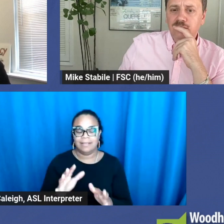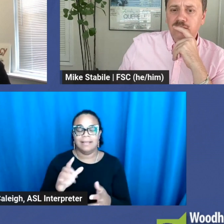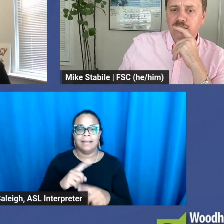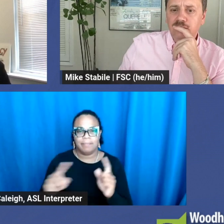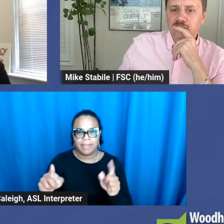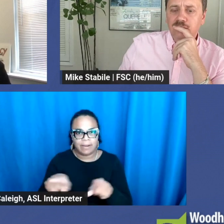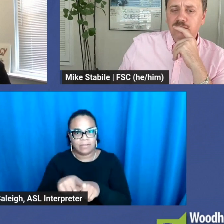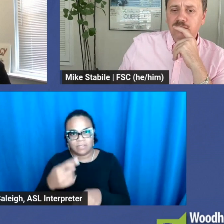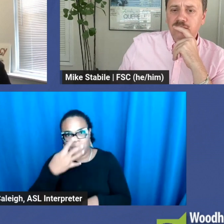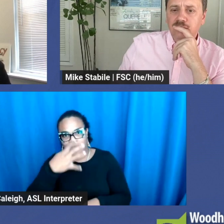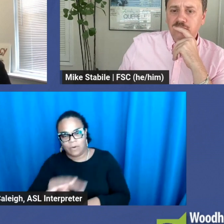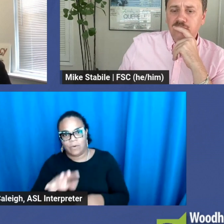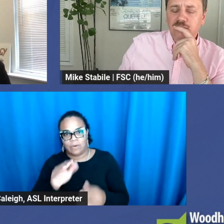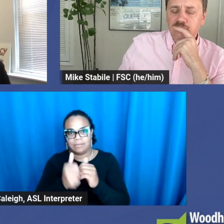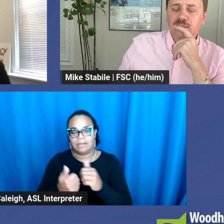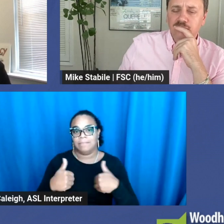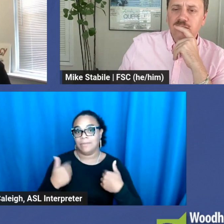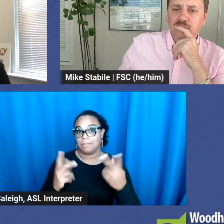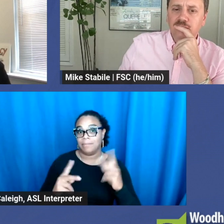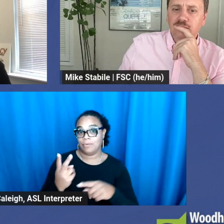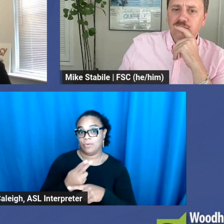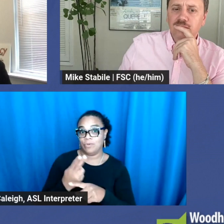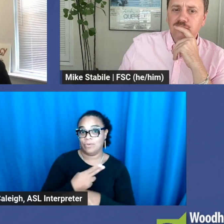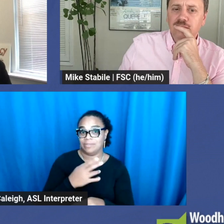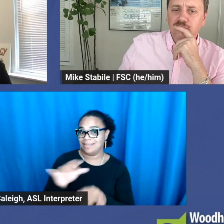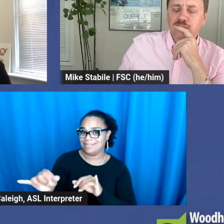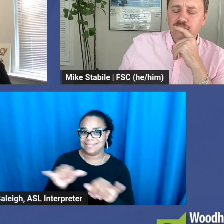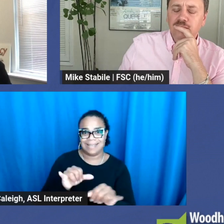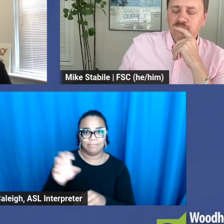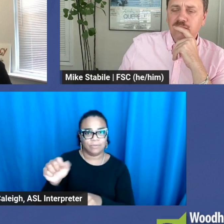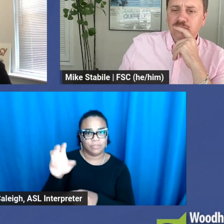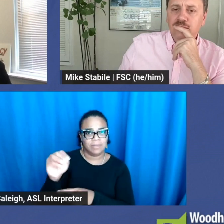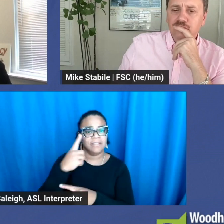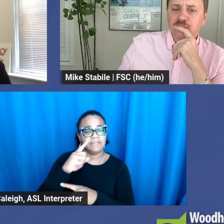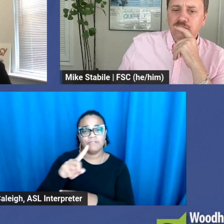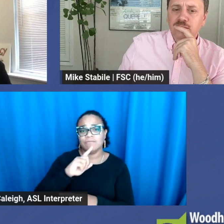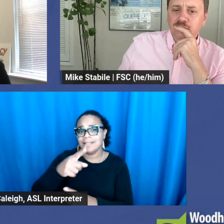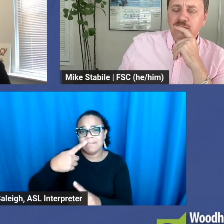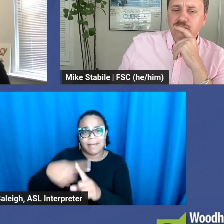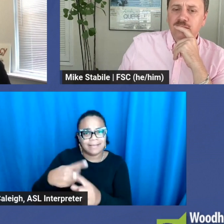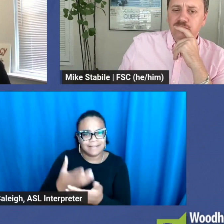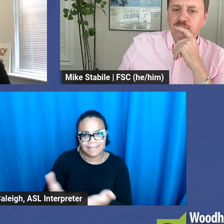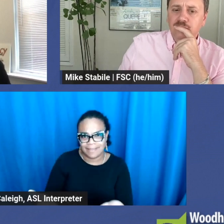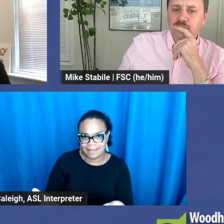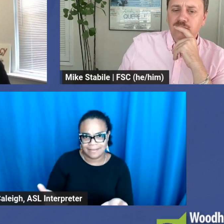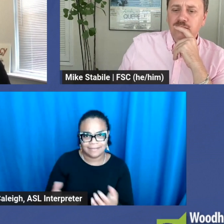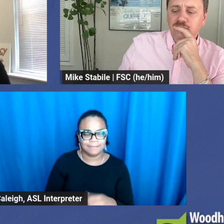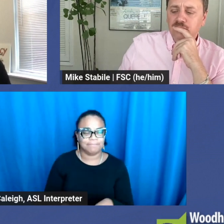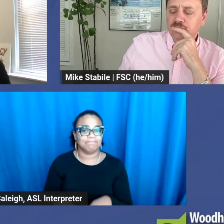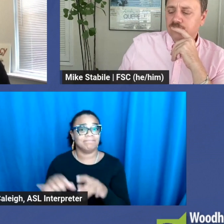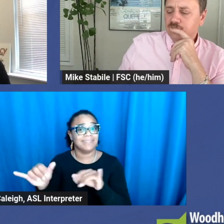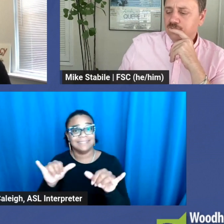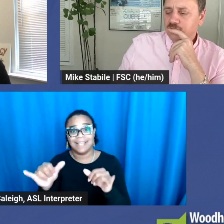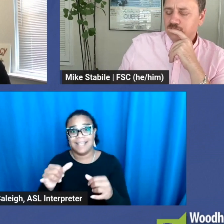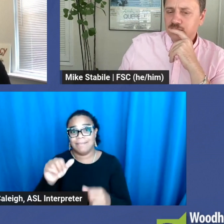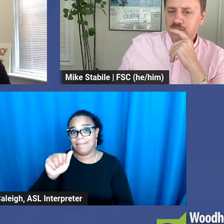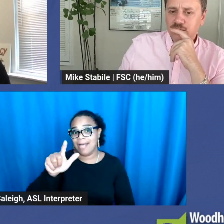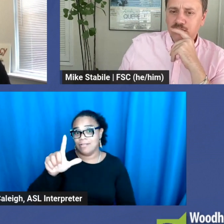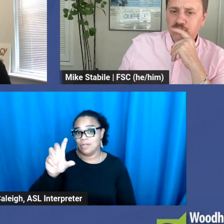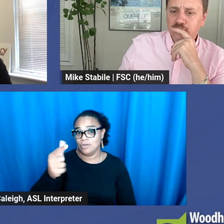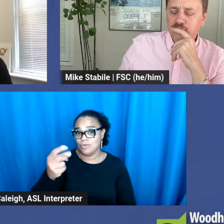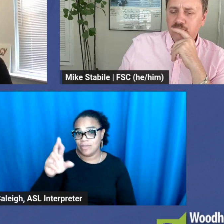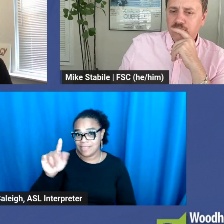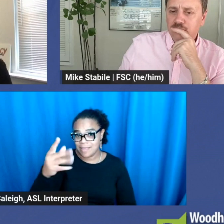people use these same tools for very positive ends, for very beneficial ends, right? The same algorithmic feed that is